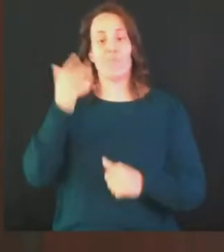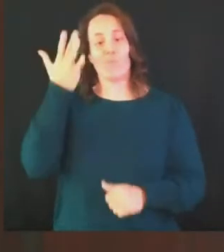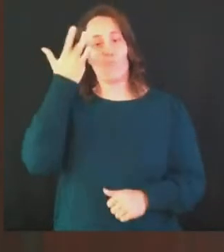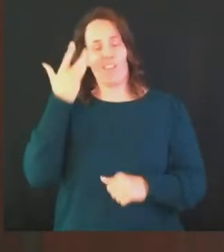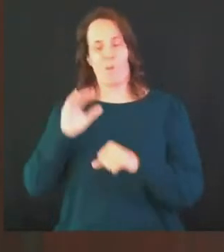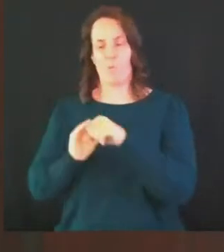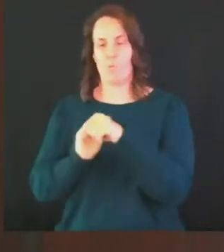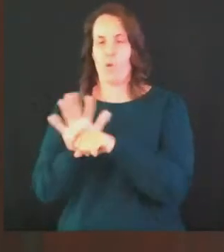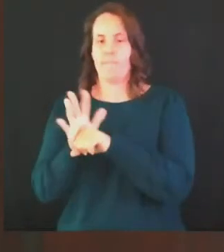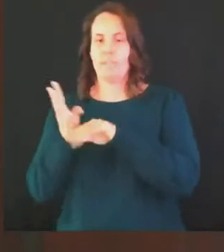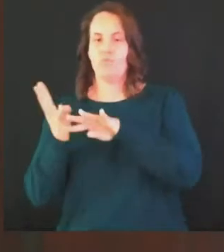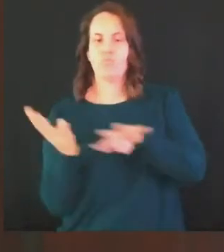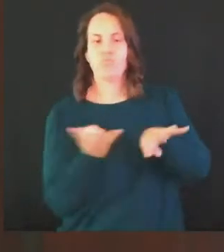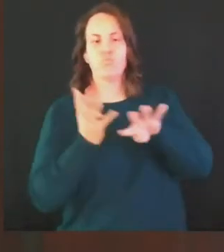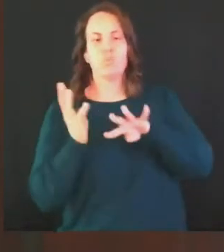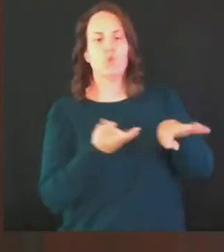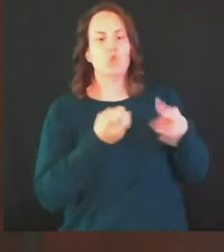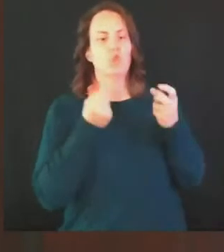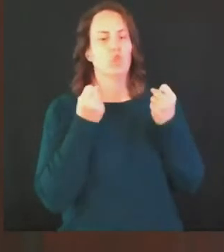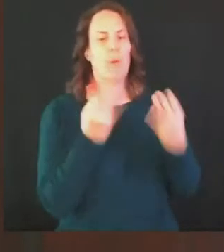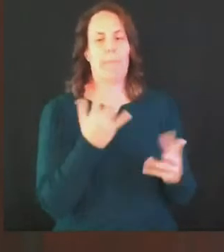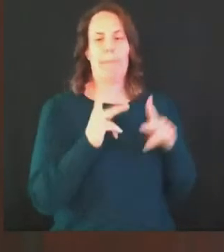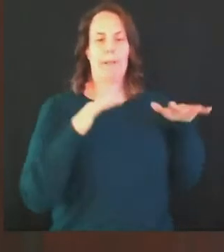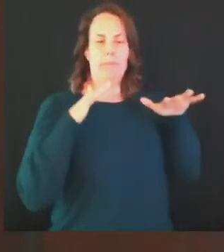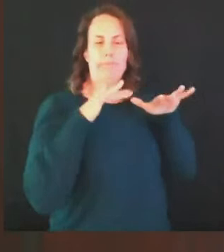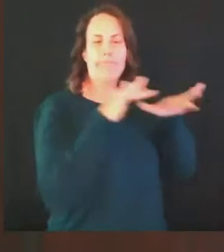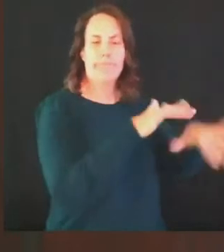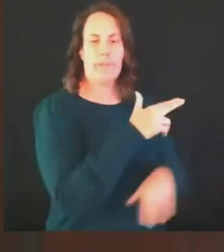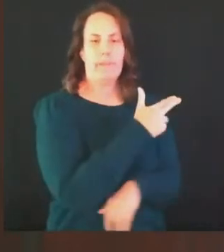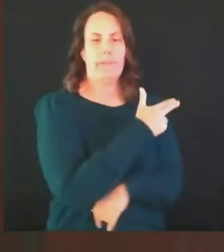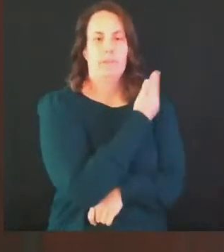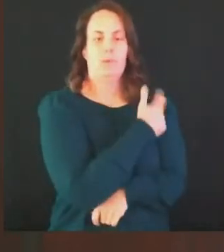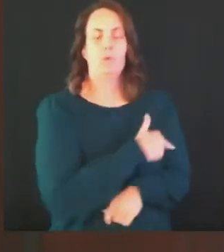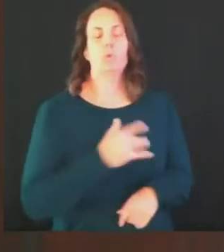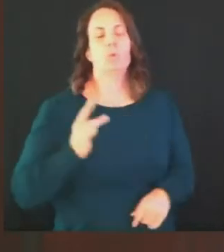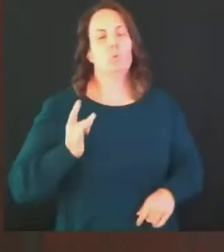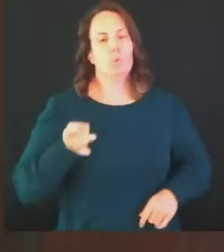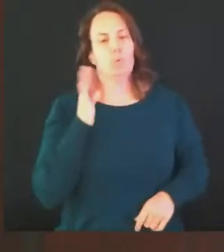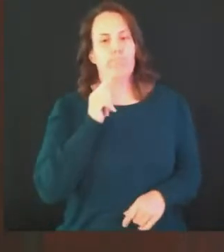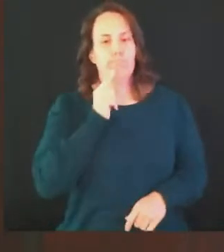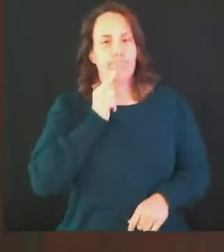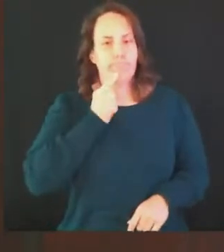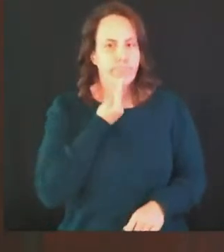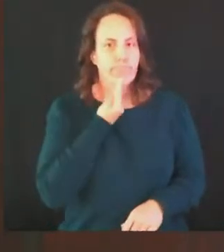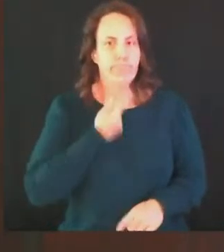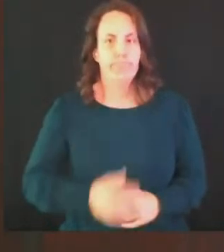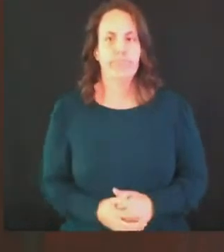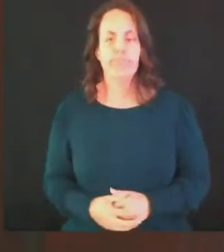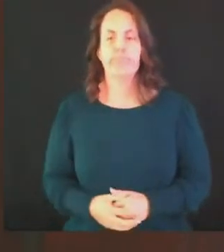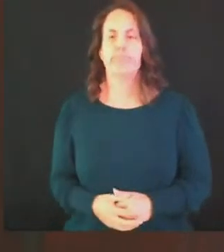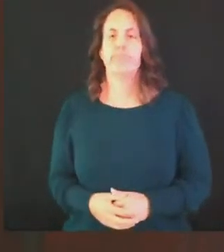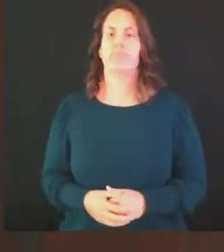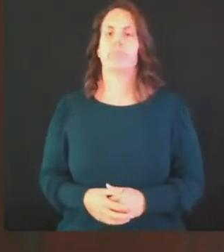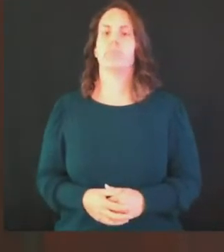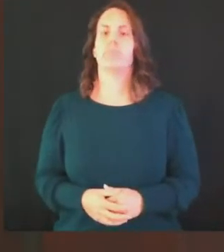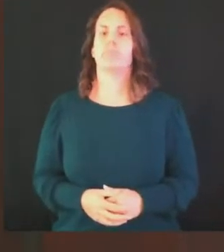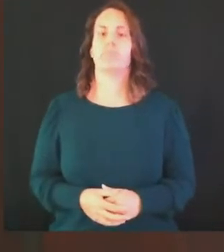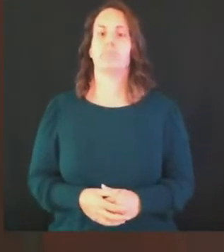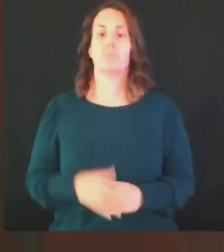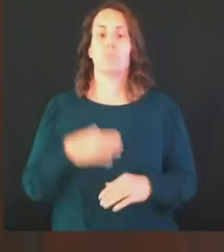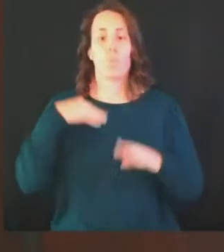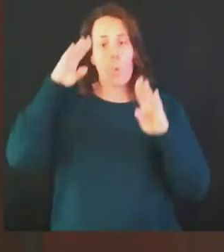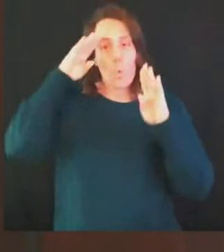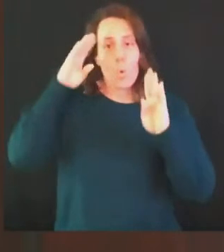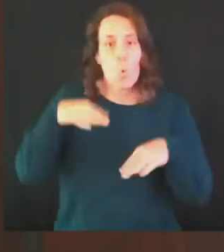causing on our healthcare systems. We obviously hoped this day wouldn't come, but unfortunately, Wisconsin is in a